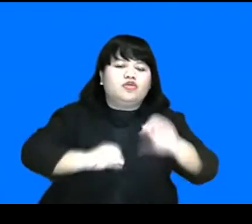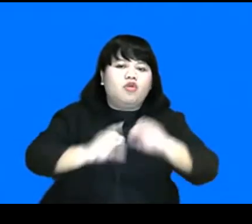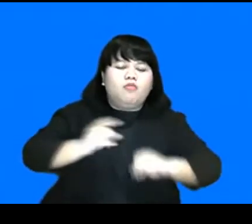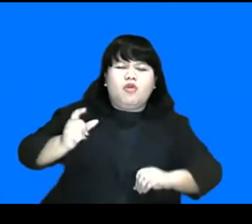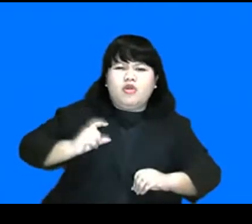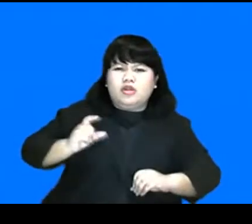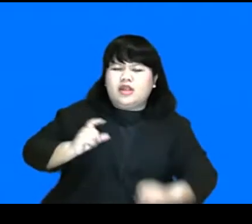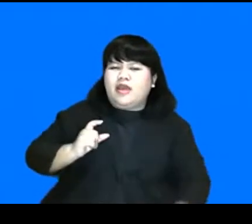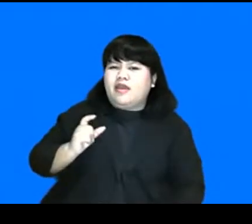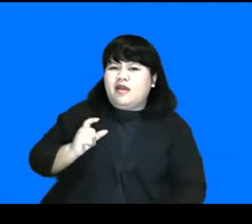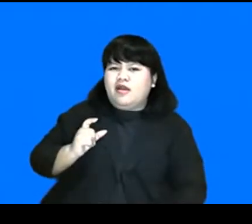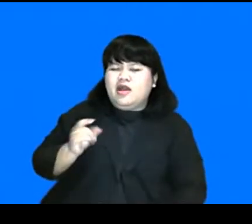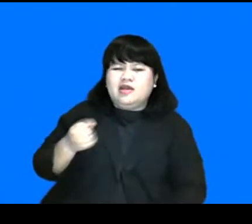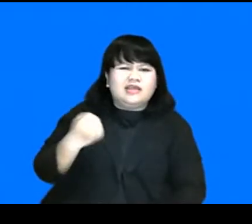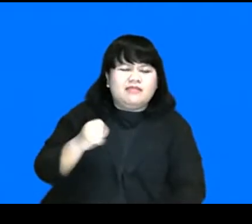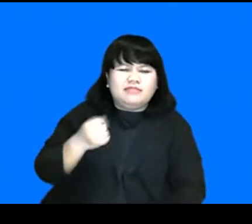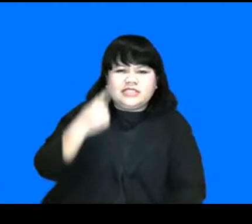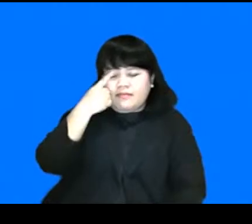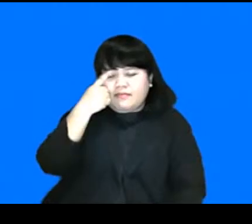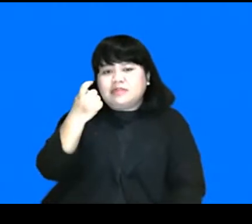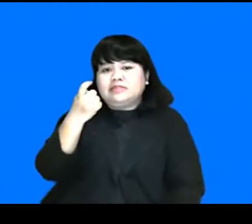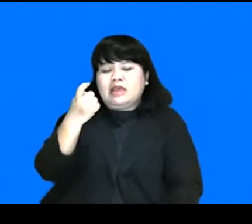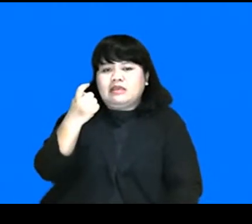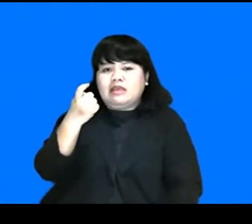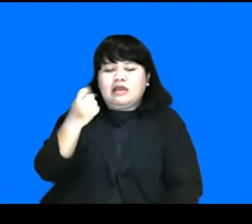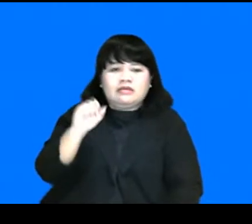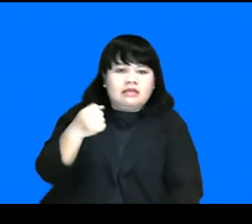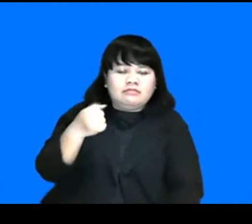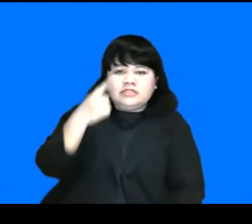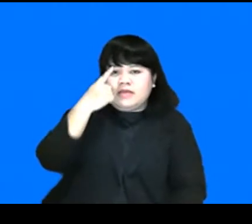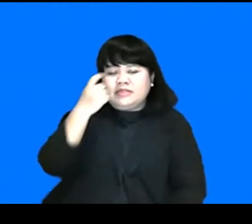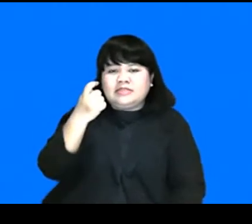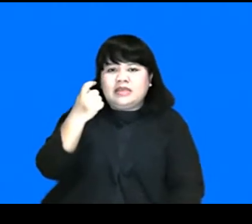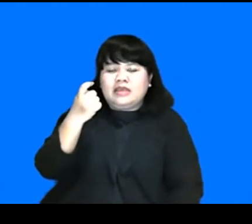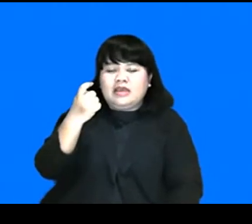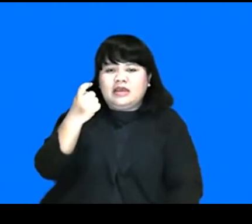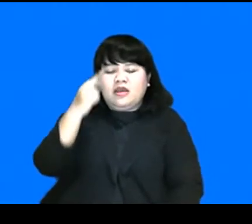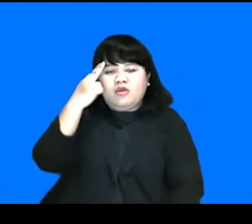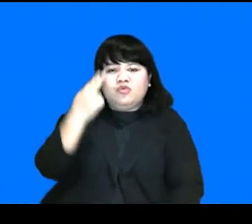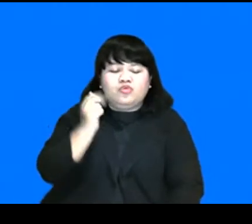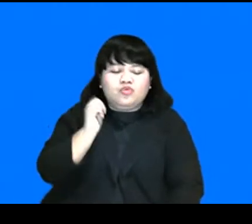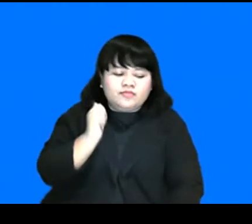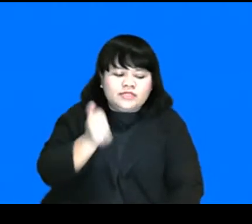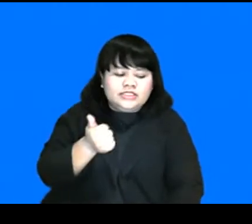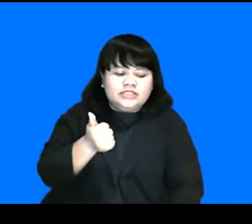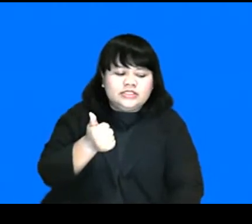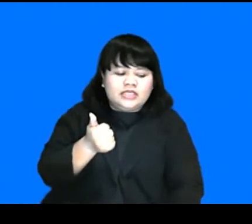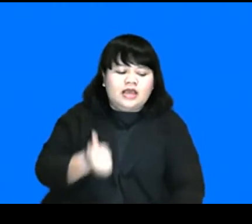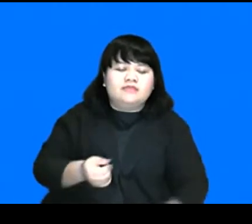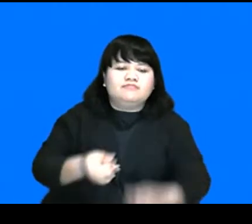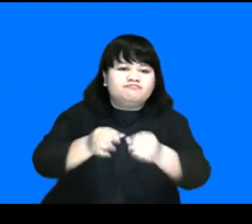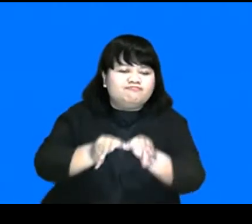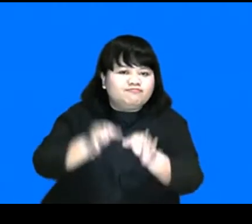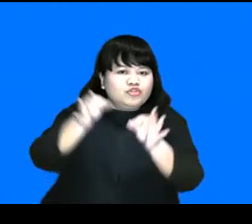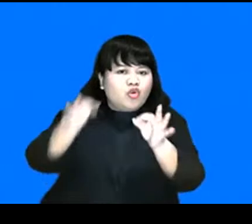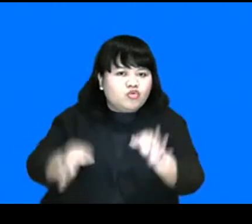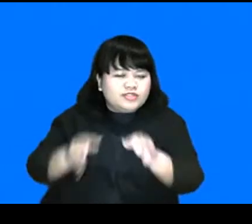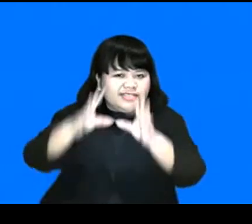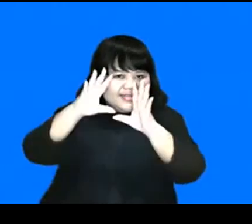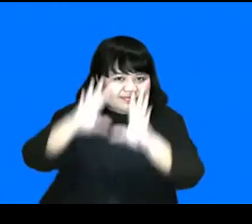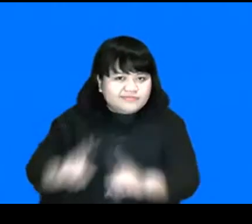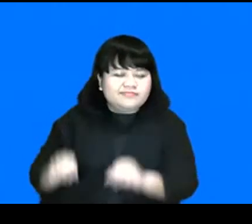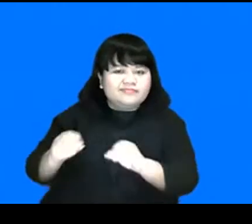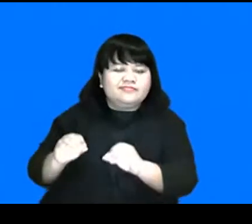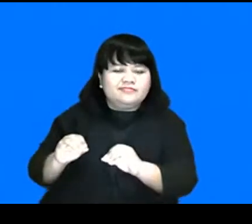few will serve the common good. And I think states are duty-bound to serve the common good. And therefore,